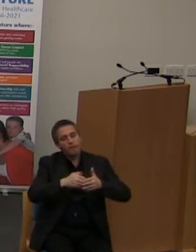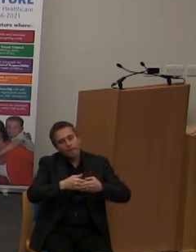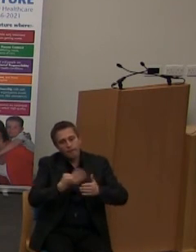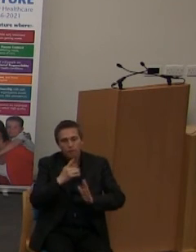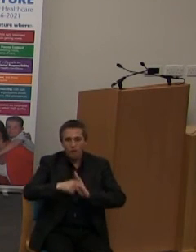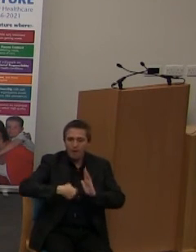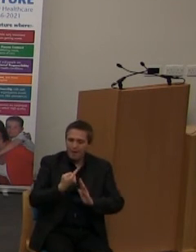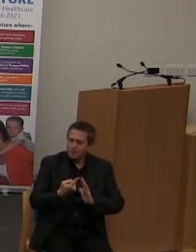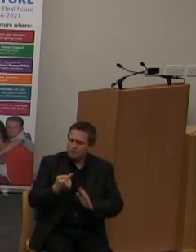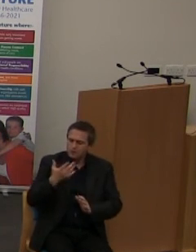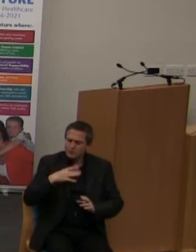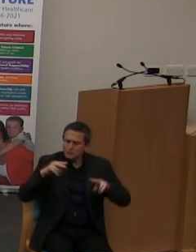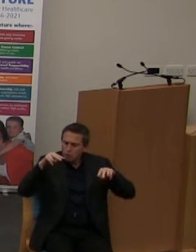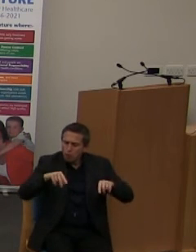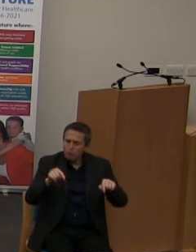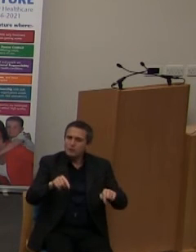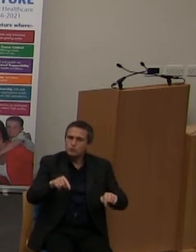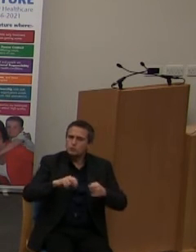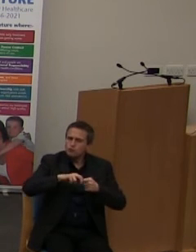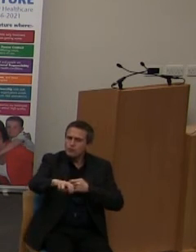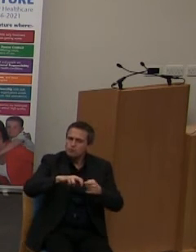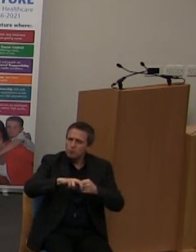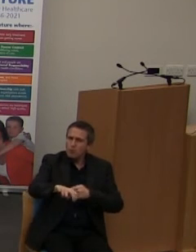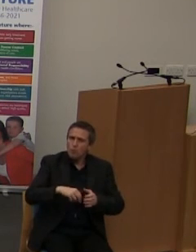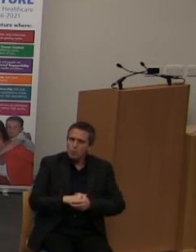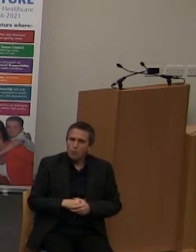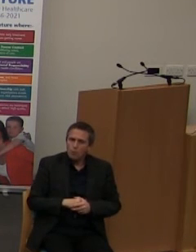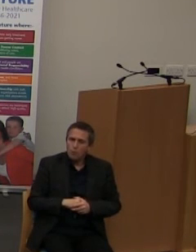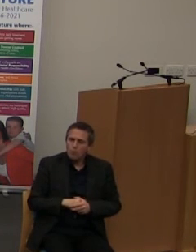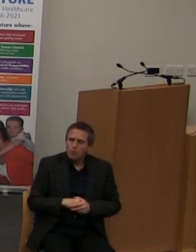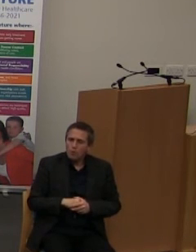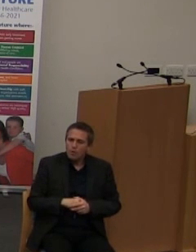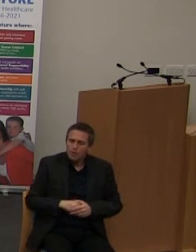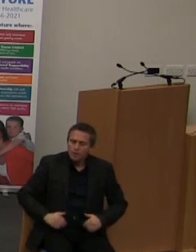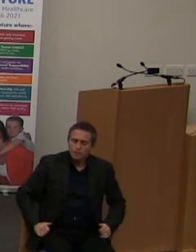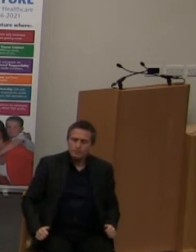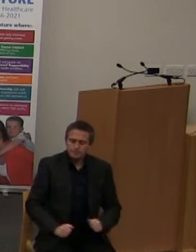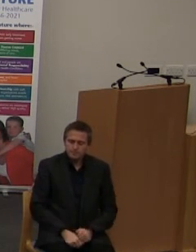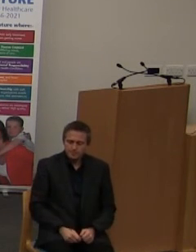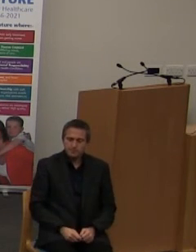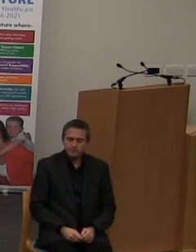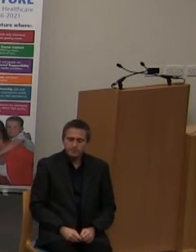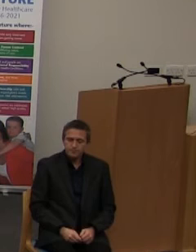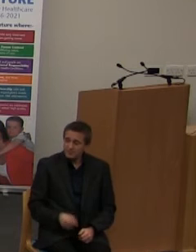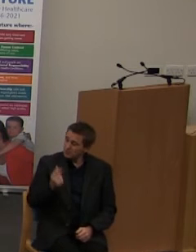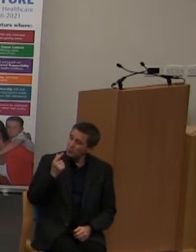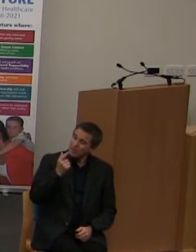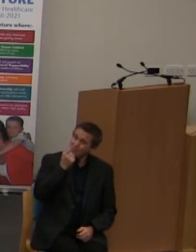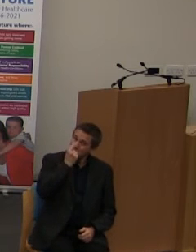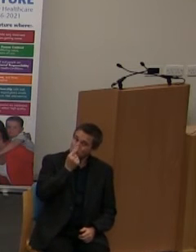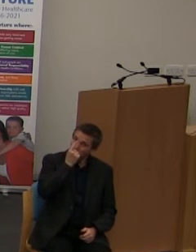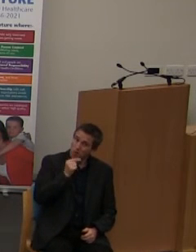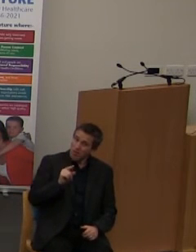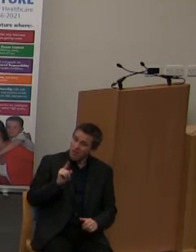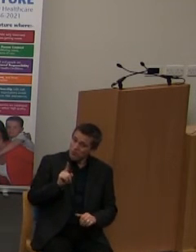this has raised the question of, again, bringing things back to